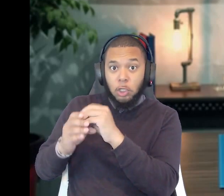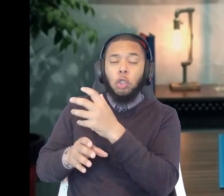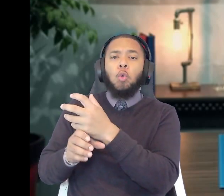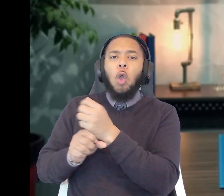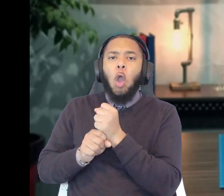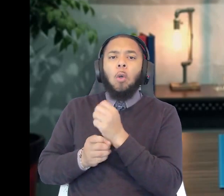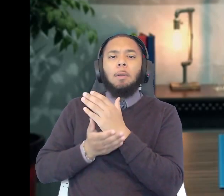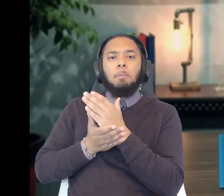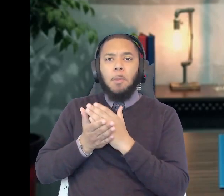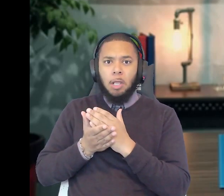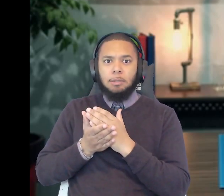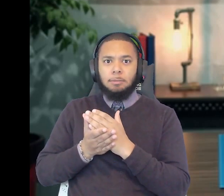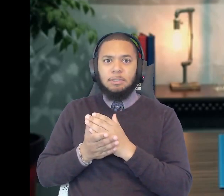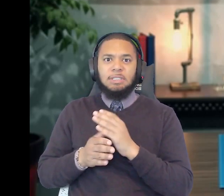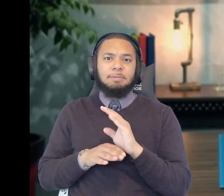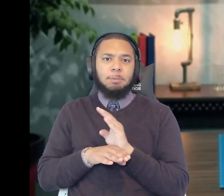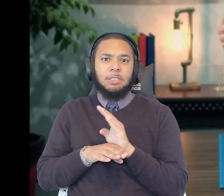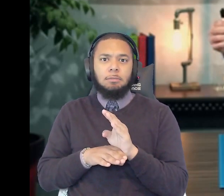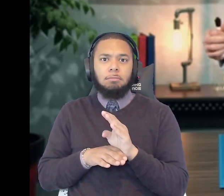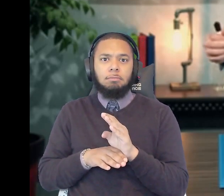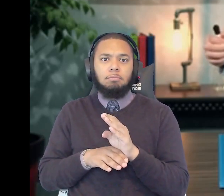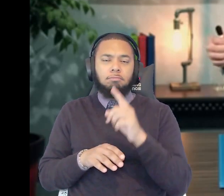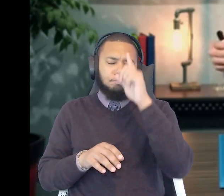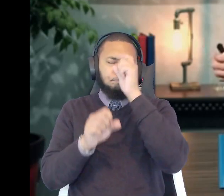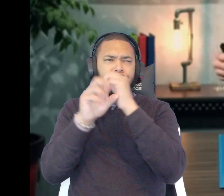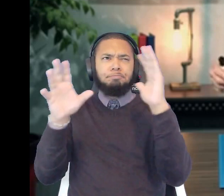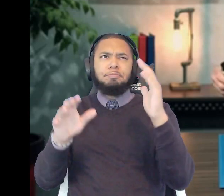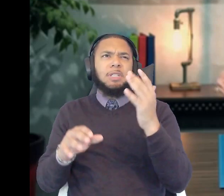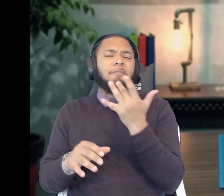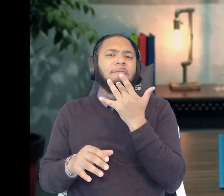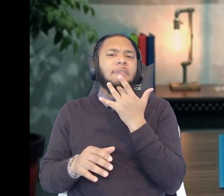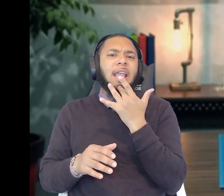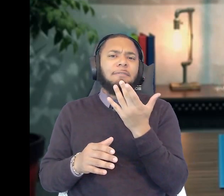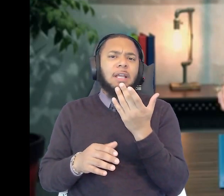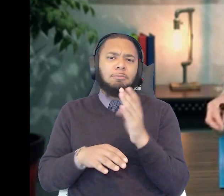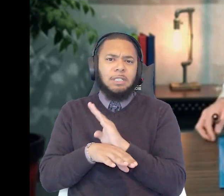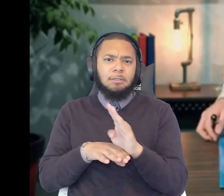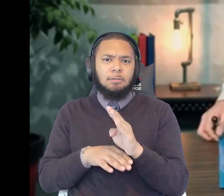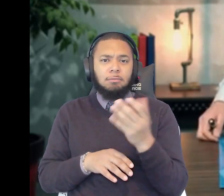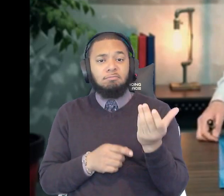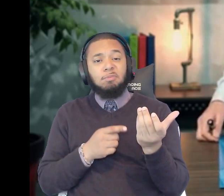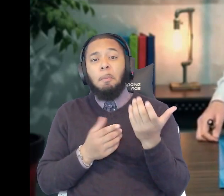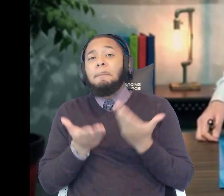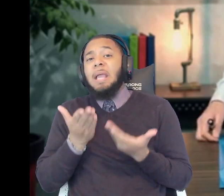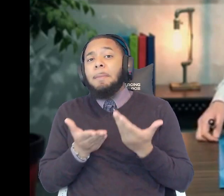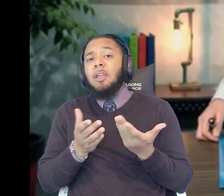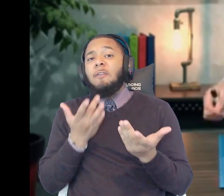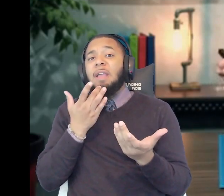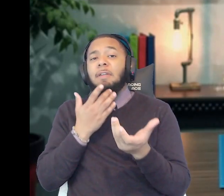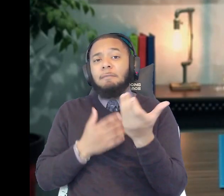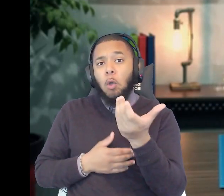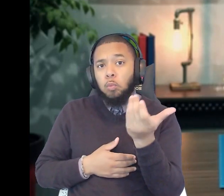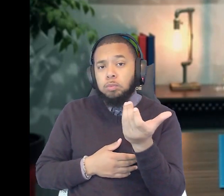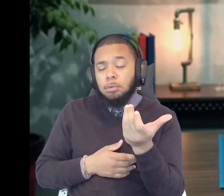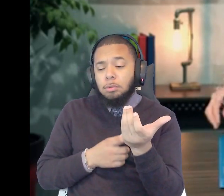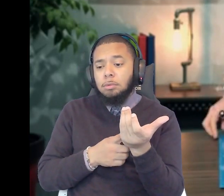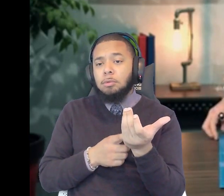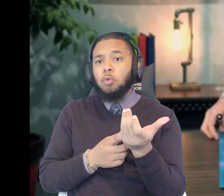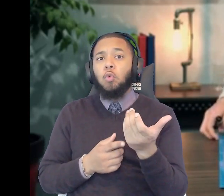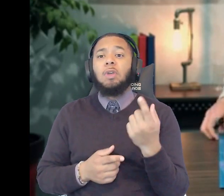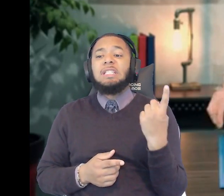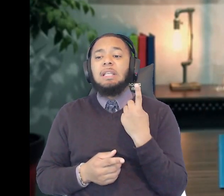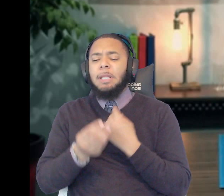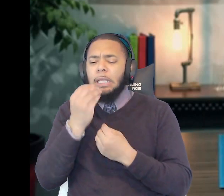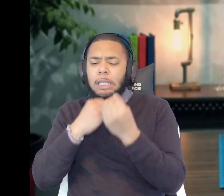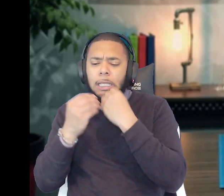true. Think of your favorite business, whether it's a phone that you have in your hand or something that you eat that you